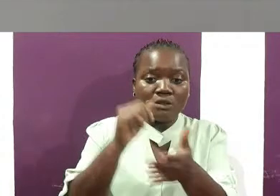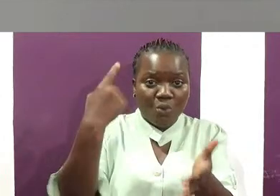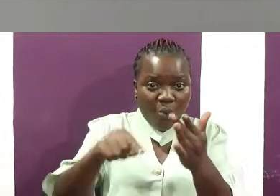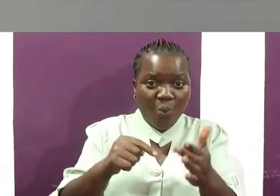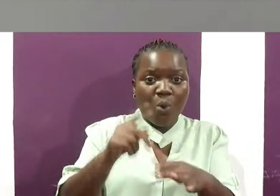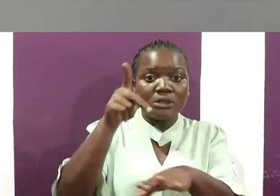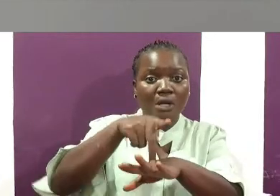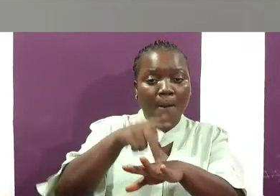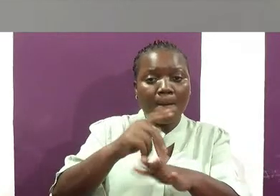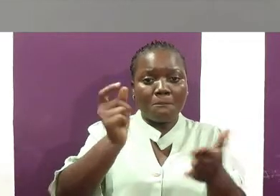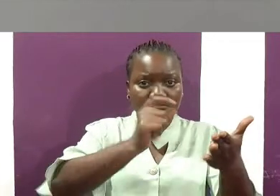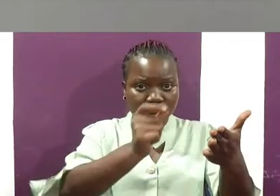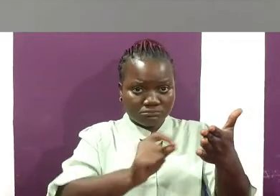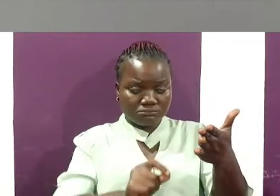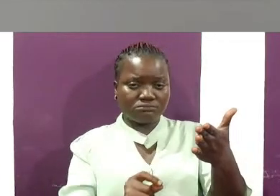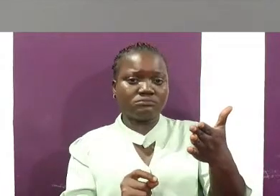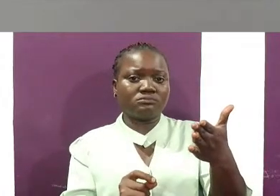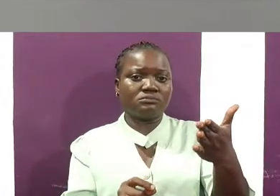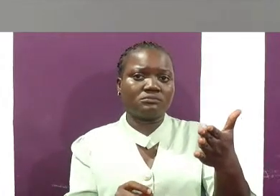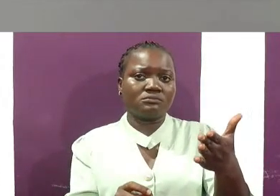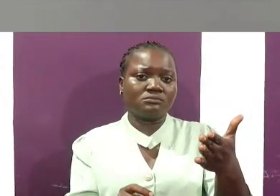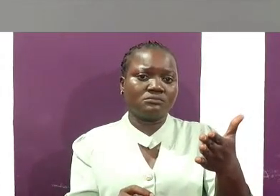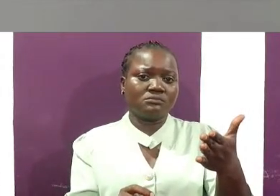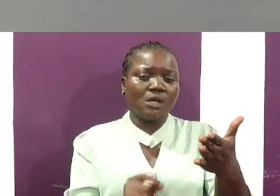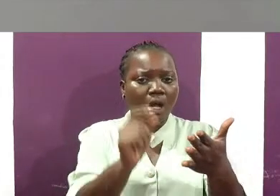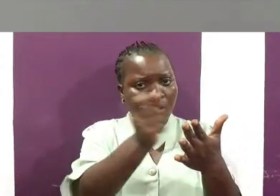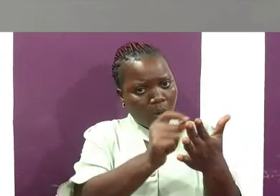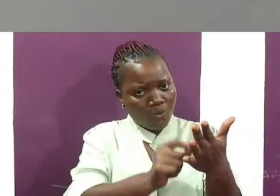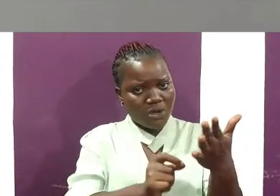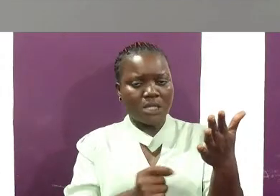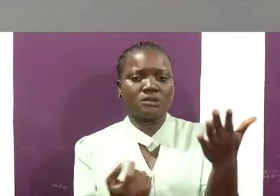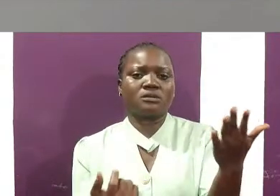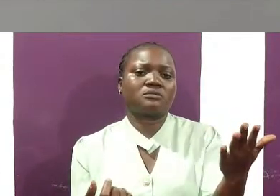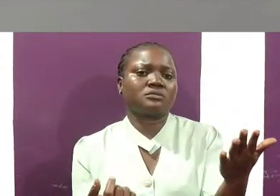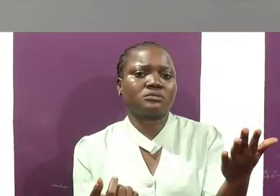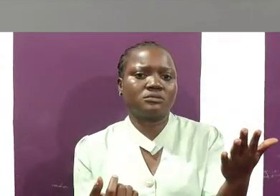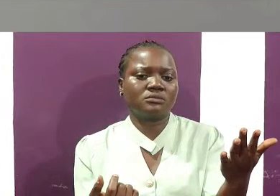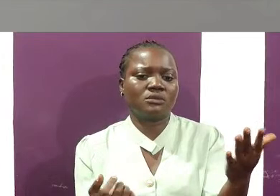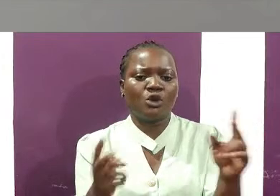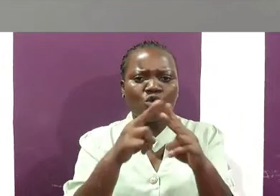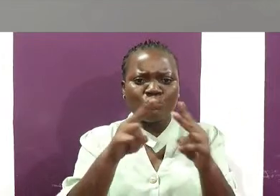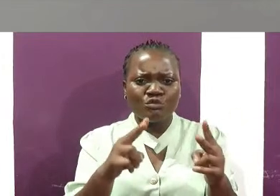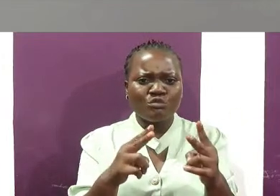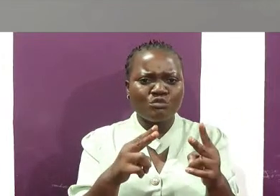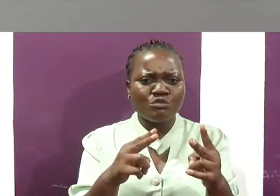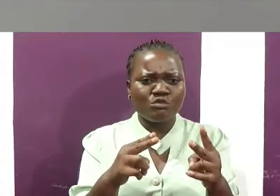Paul says there's supposed to be a oneness in who we serve.